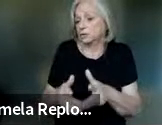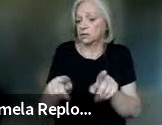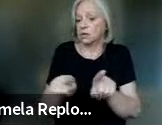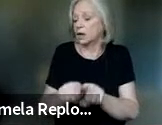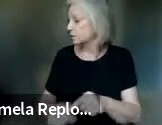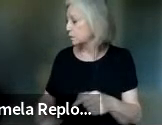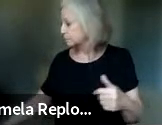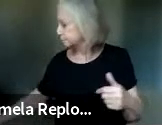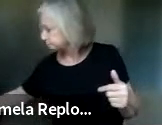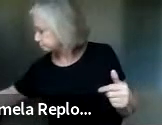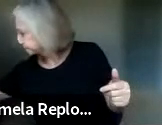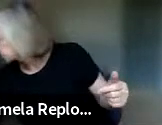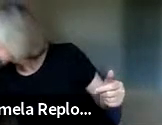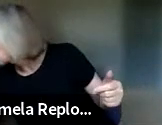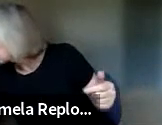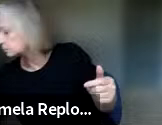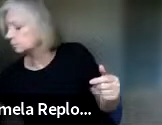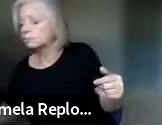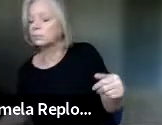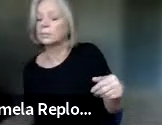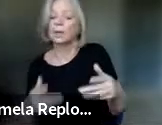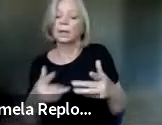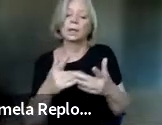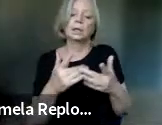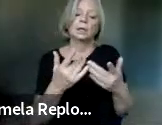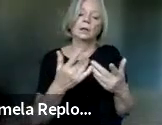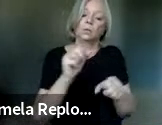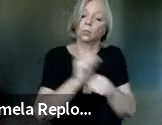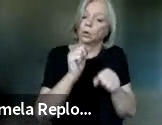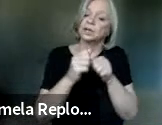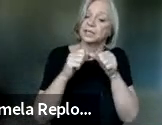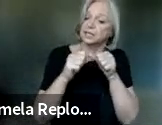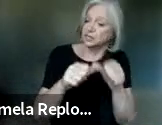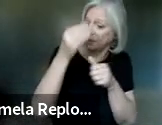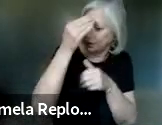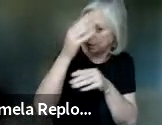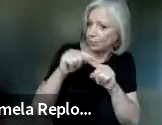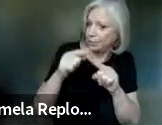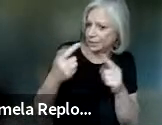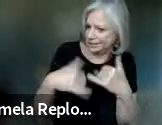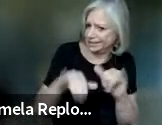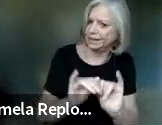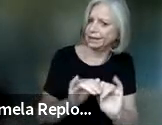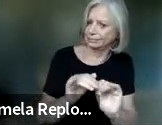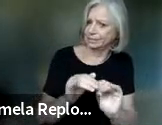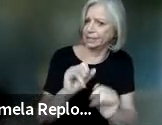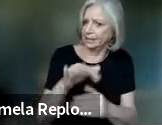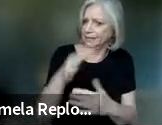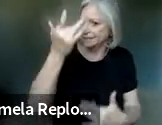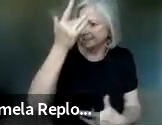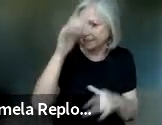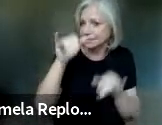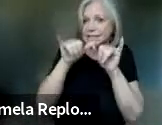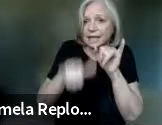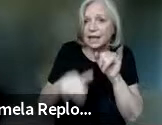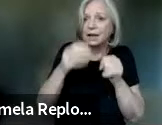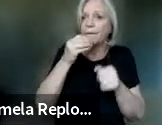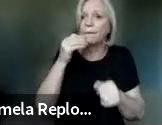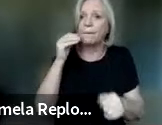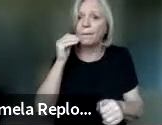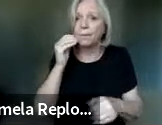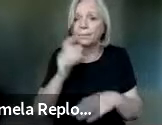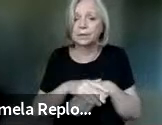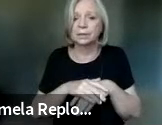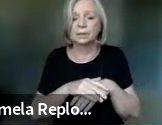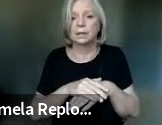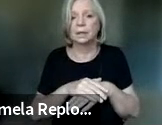work never stops, but it is important for people to stay home when sick. Hand hygiene will continue to be important. We didn't have